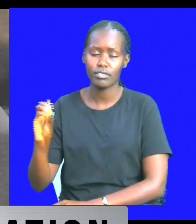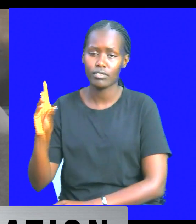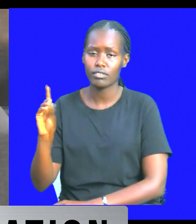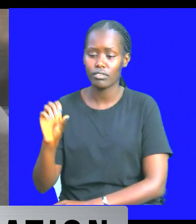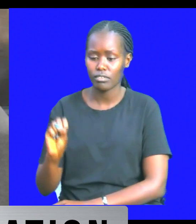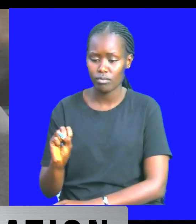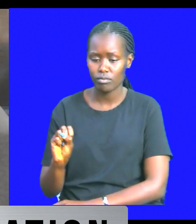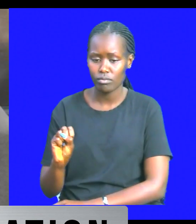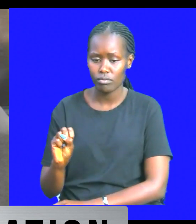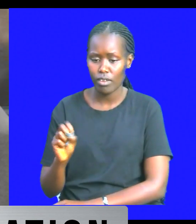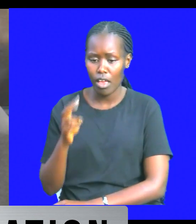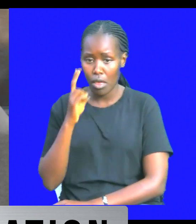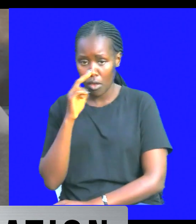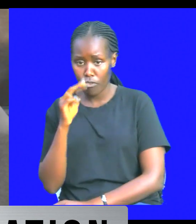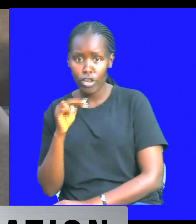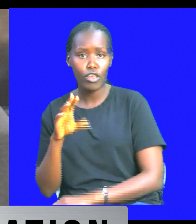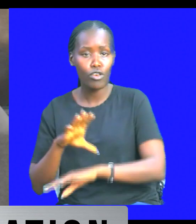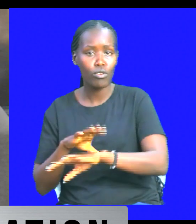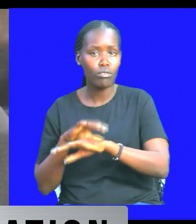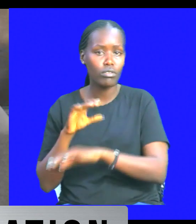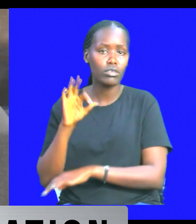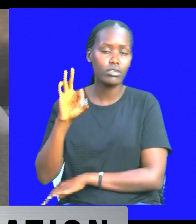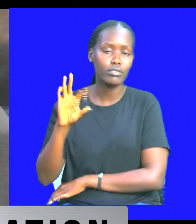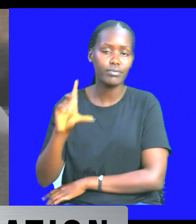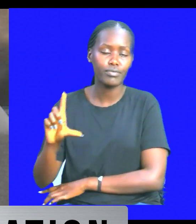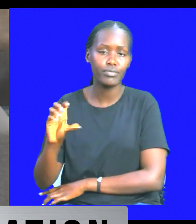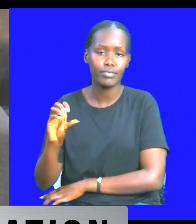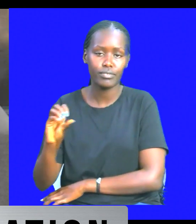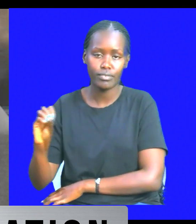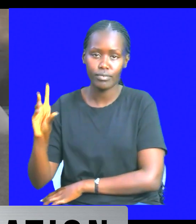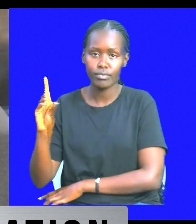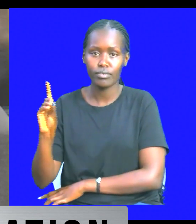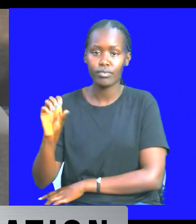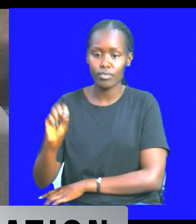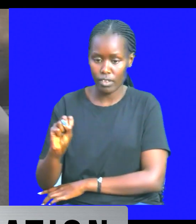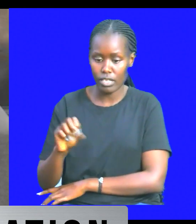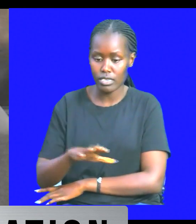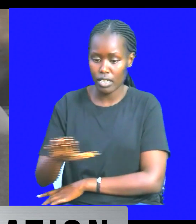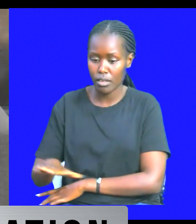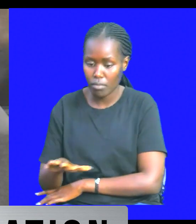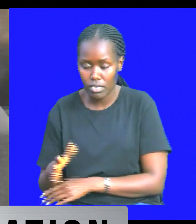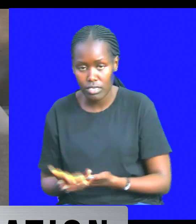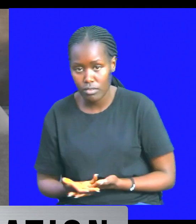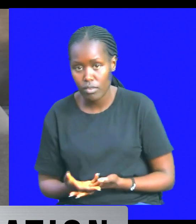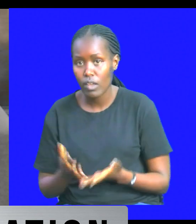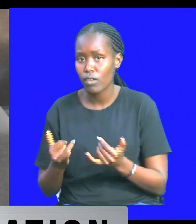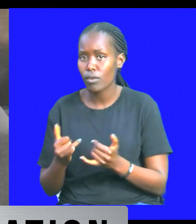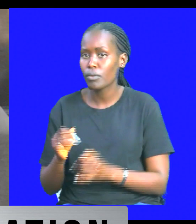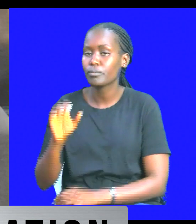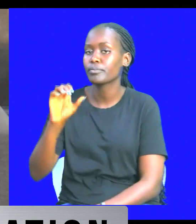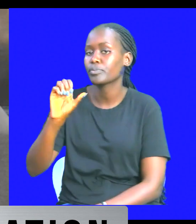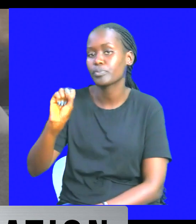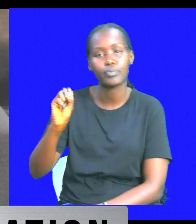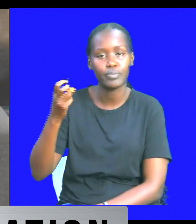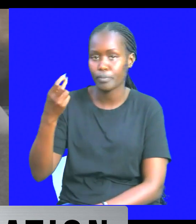get floods in places like those. We never knew. Those are Sahara deserts, ndio? Yeah, kama hiyo. Sahara desert. But you know, Jonah,